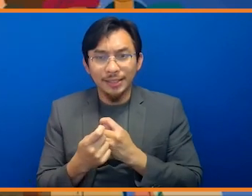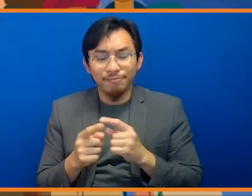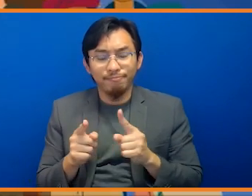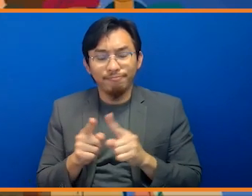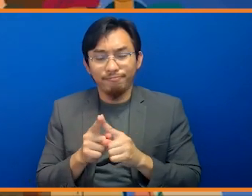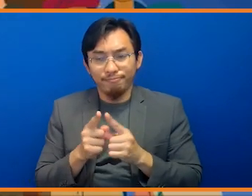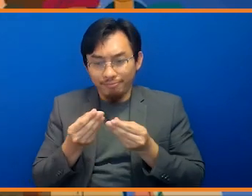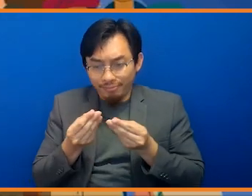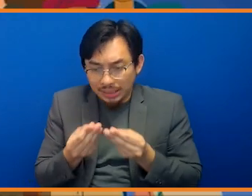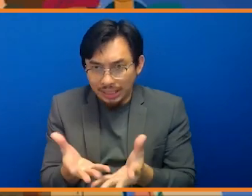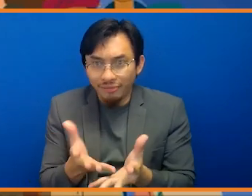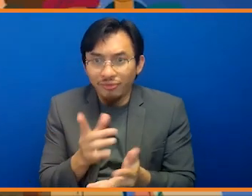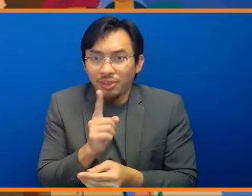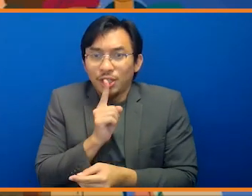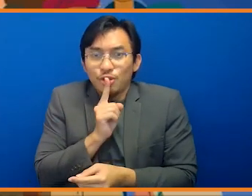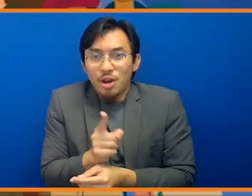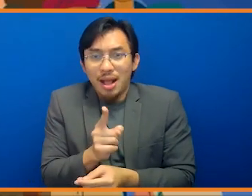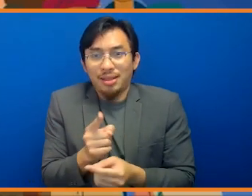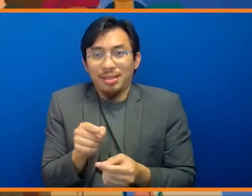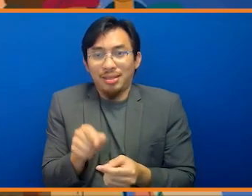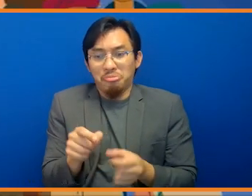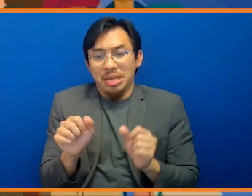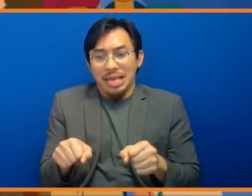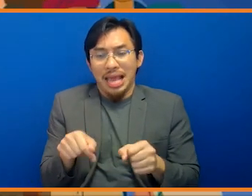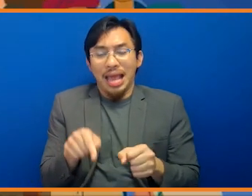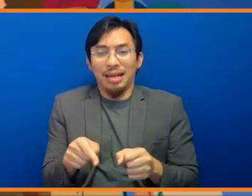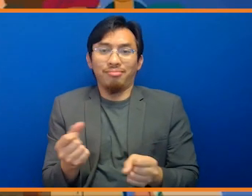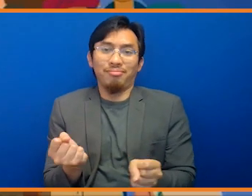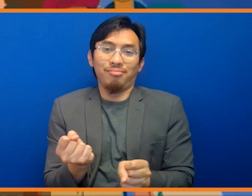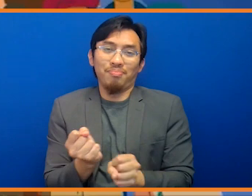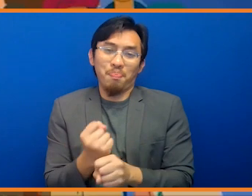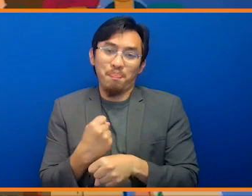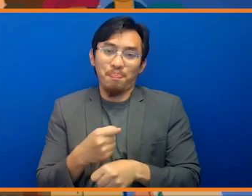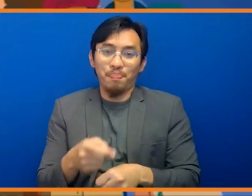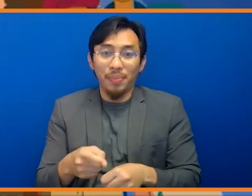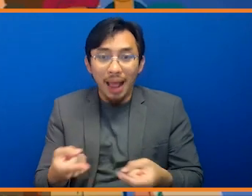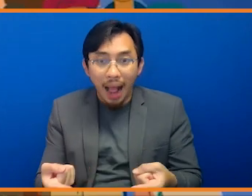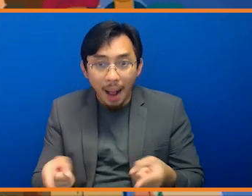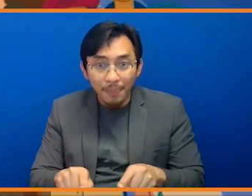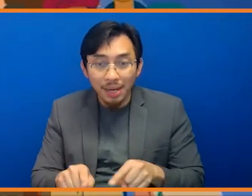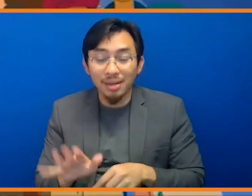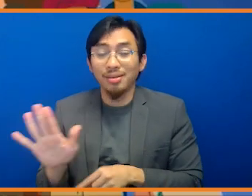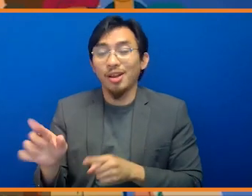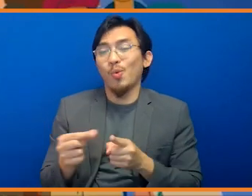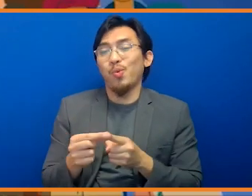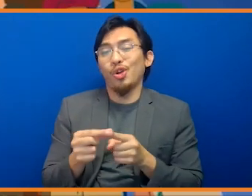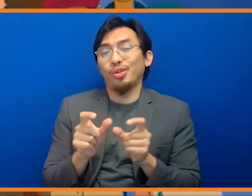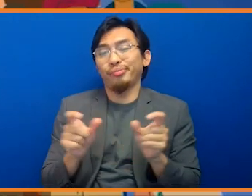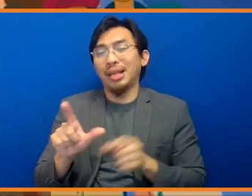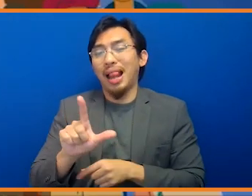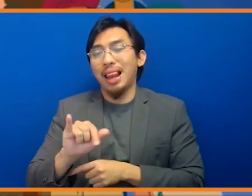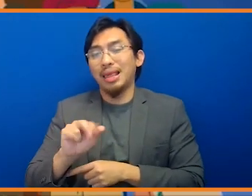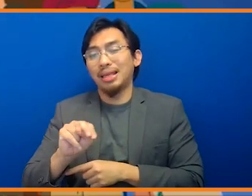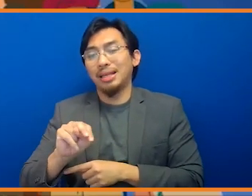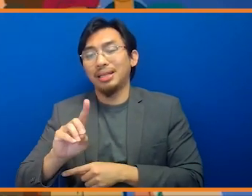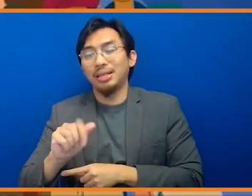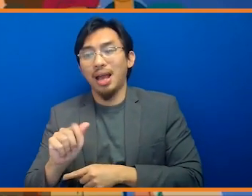ever-moving reality and do what you can to make it happen. This is the word of Linda